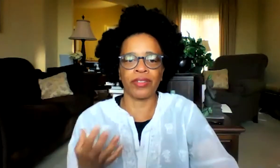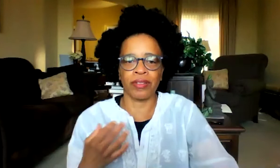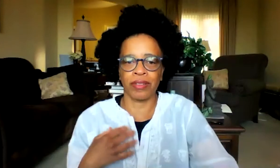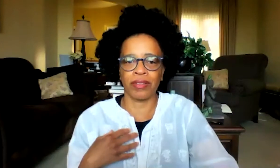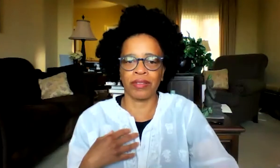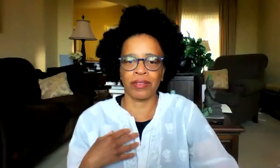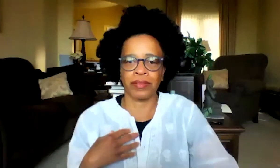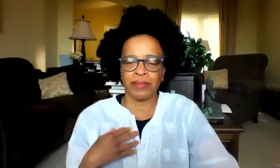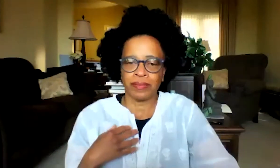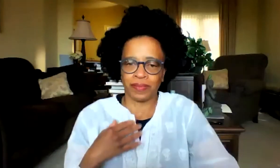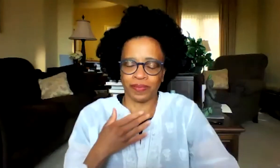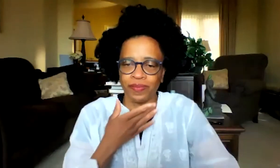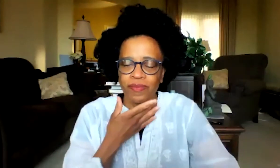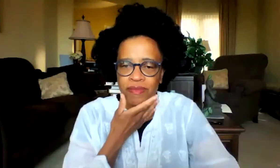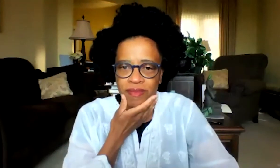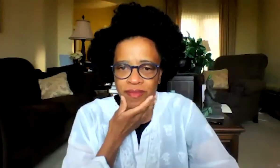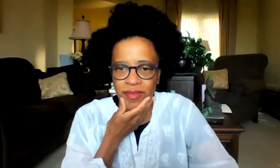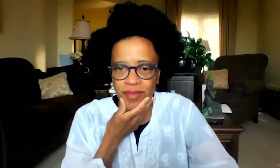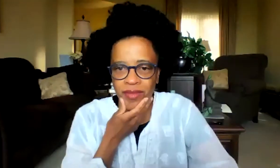exploitation,